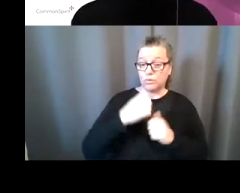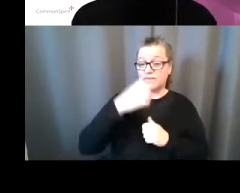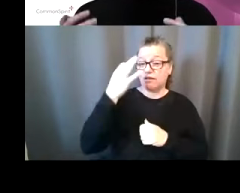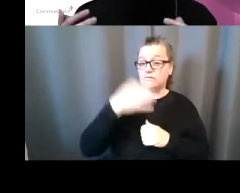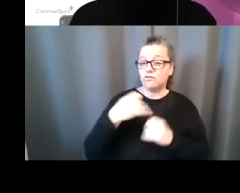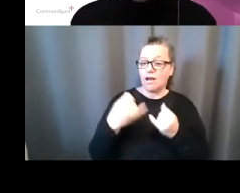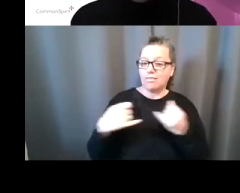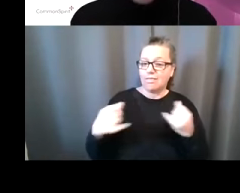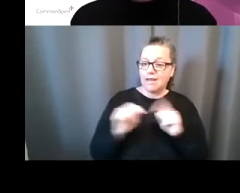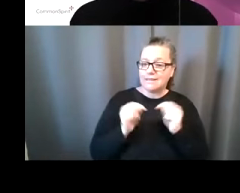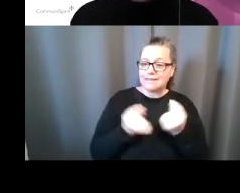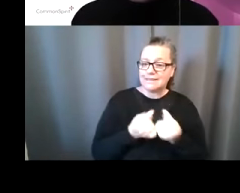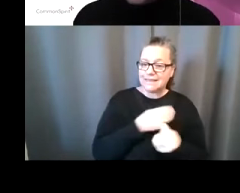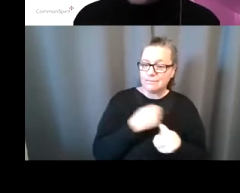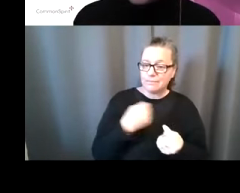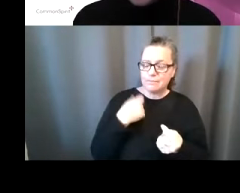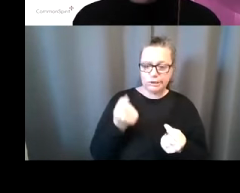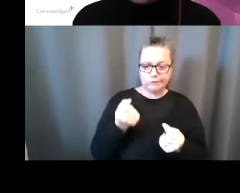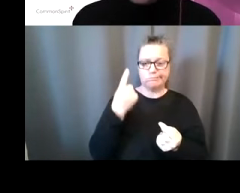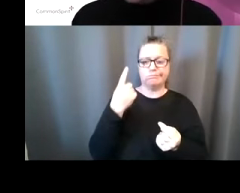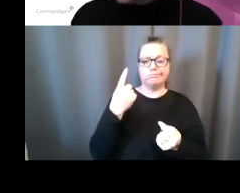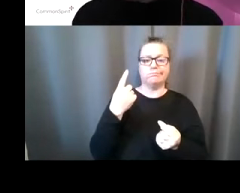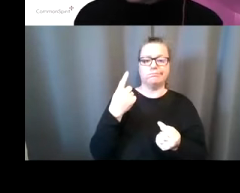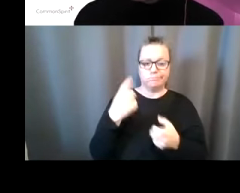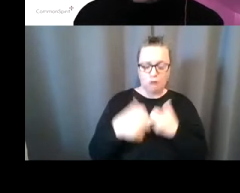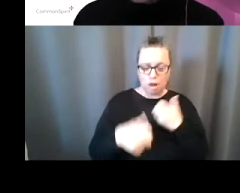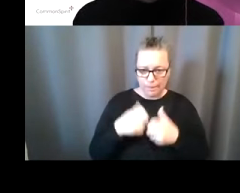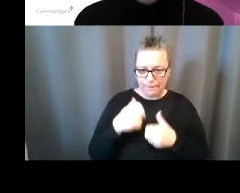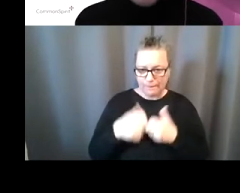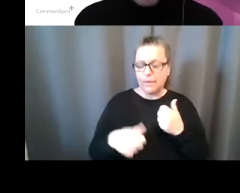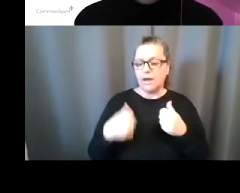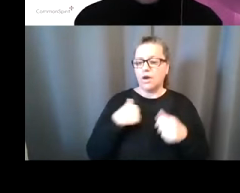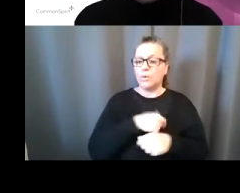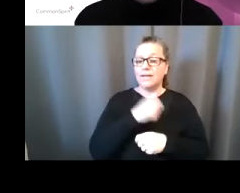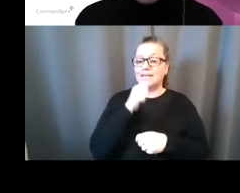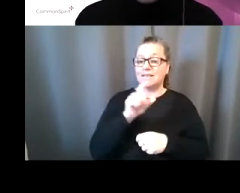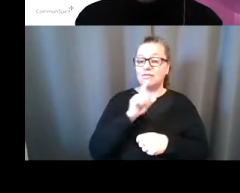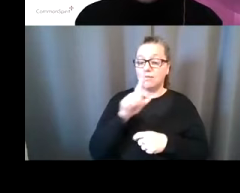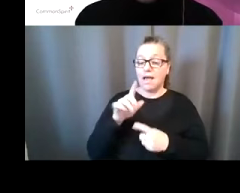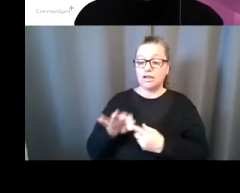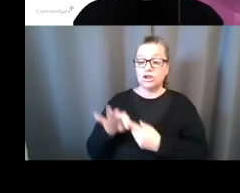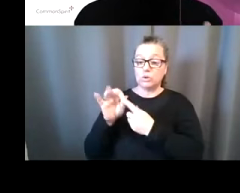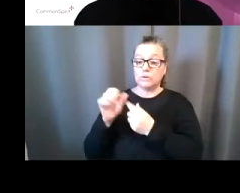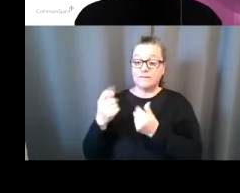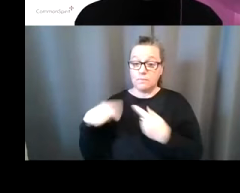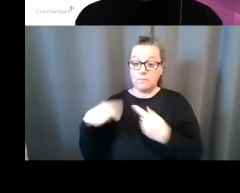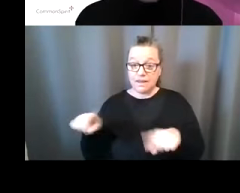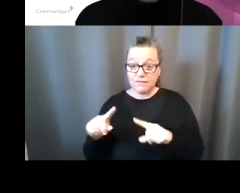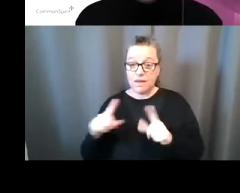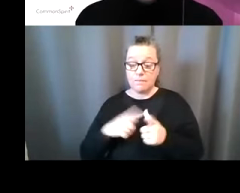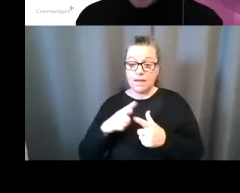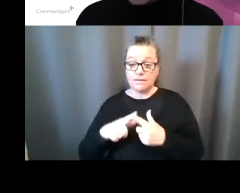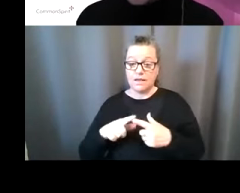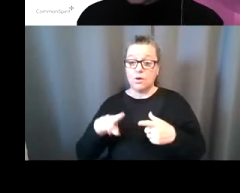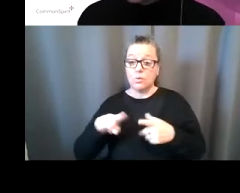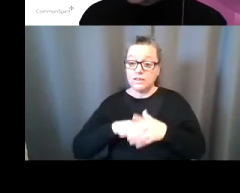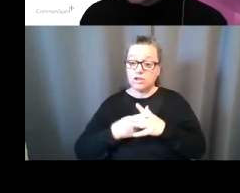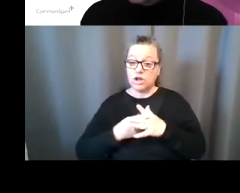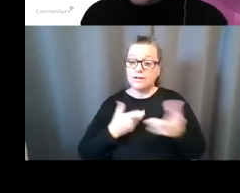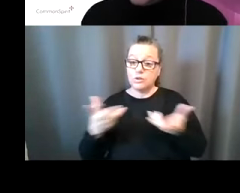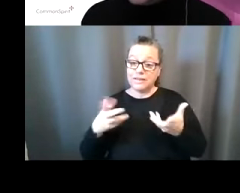started to realize how problematic our management system was. We didn't realize how exclusive it was for many of them until we started to engage them in the